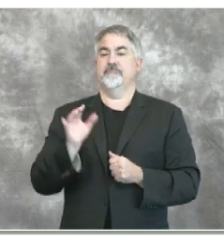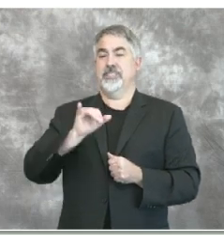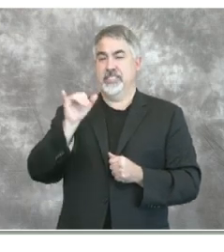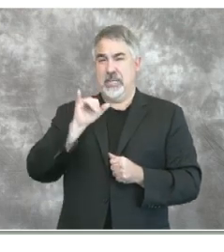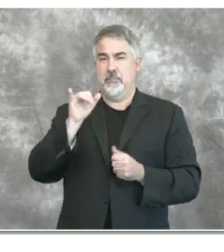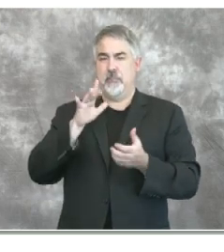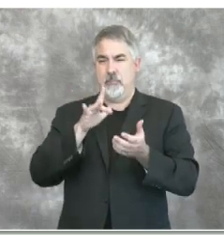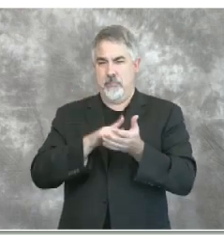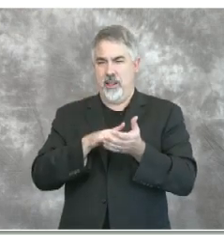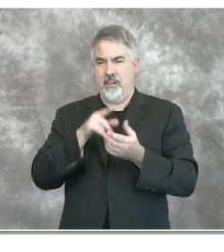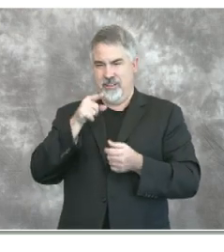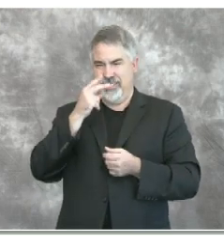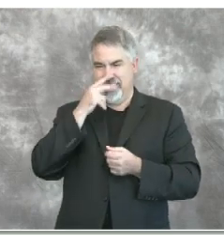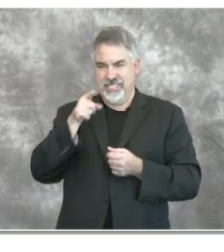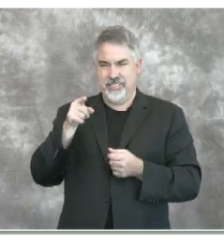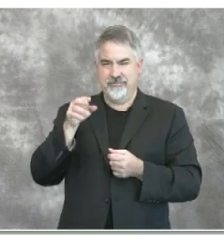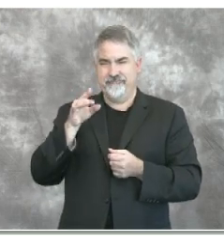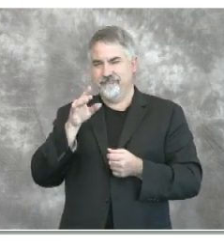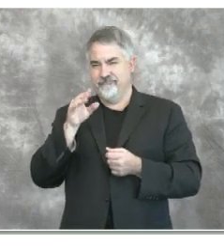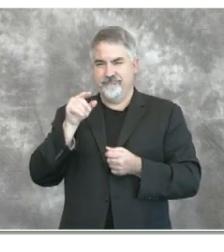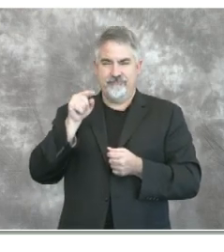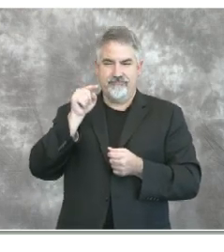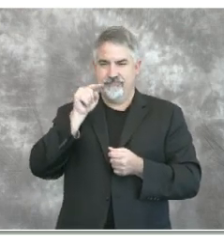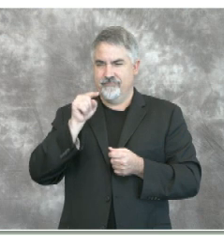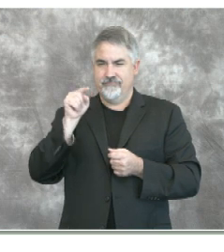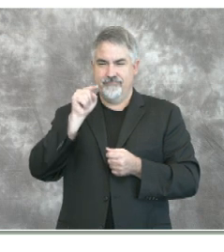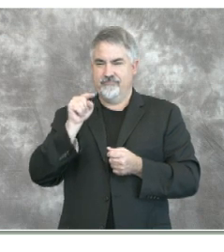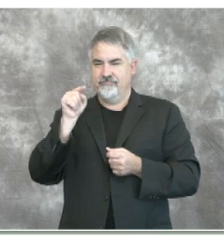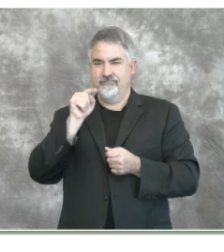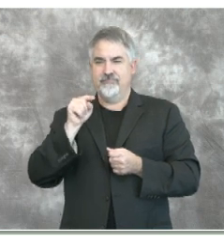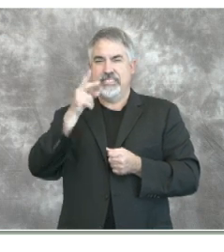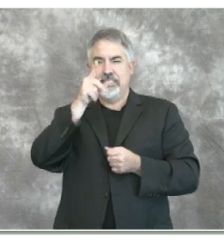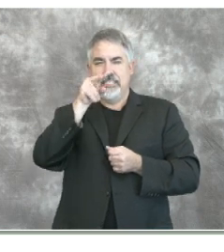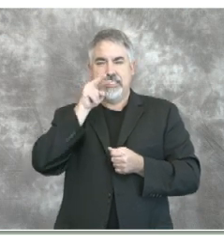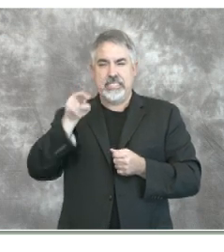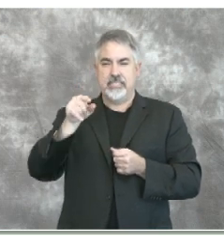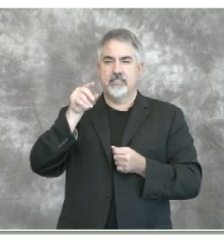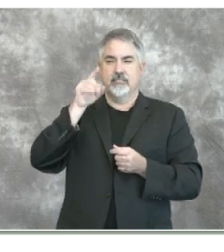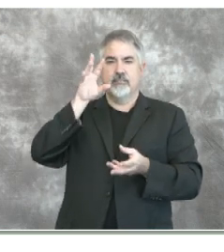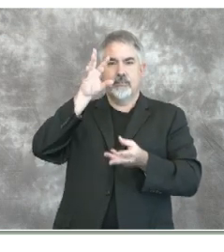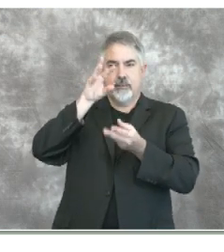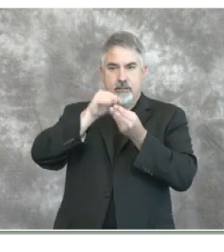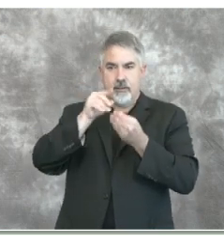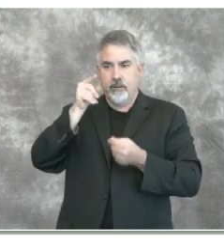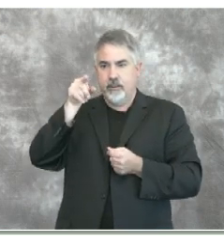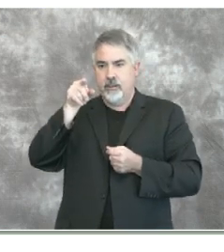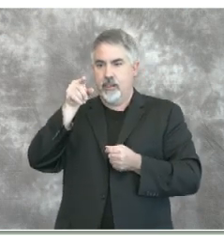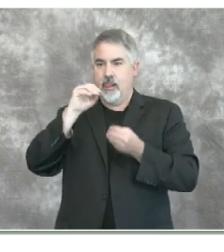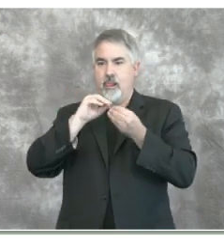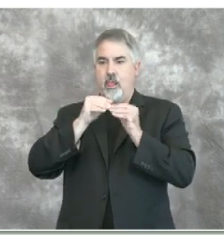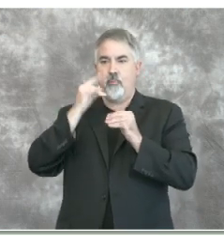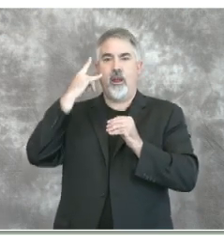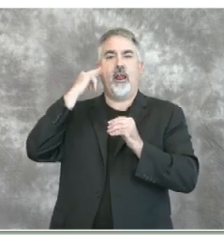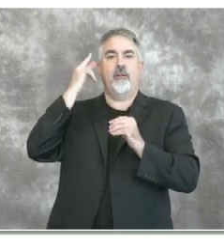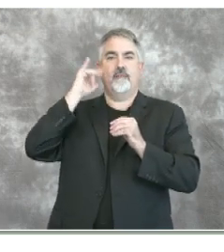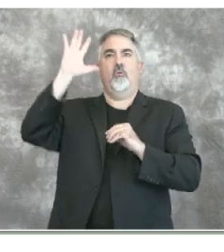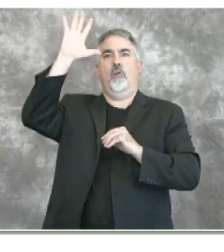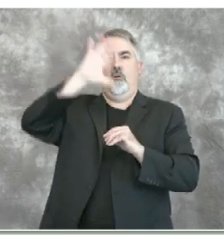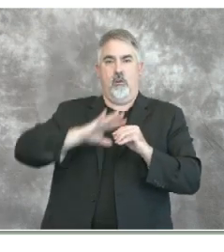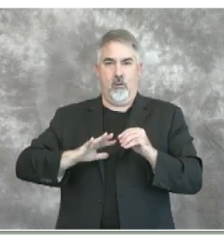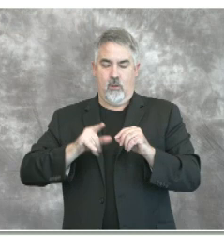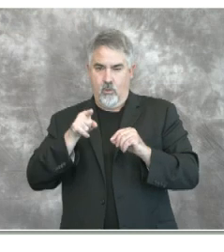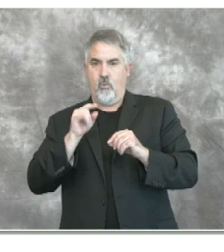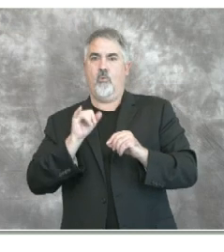dashboard, if you click across the bottom, you can look at a total confirmed cases by California county, and you can see where we